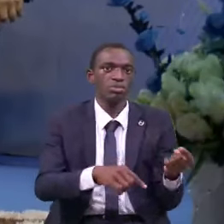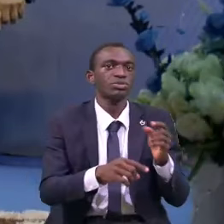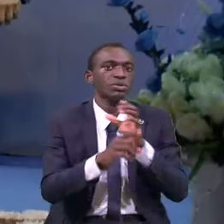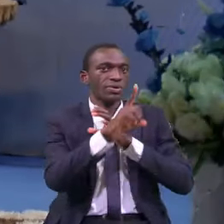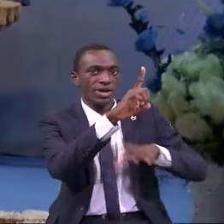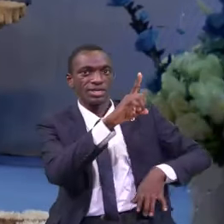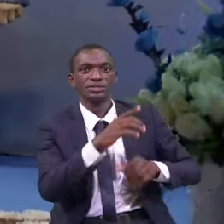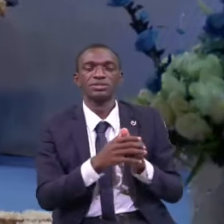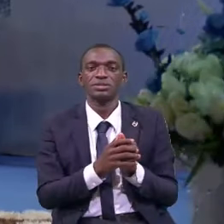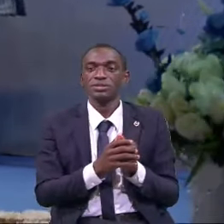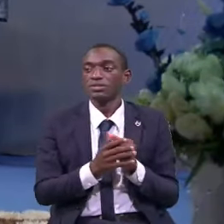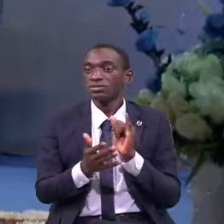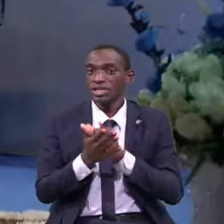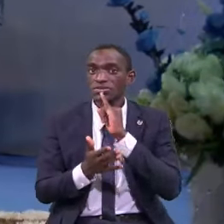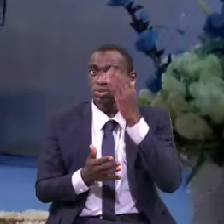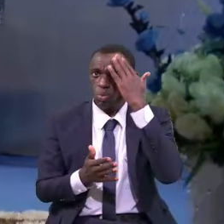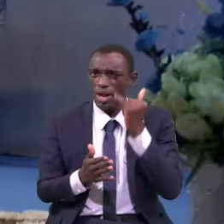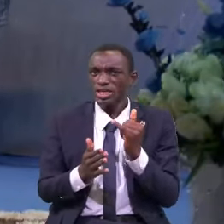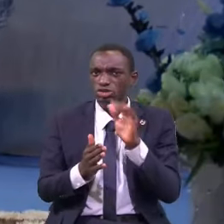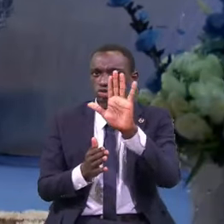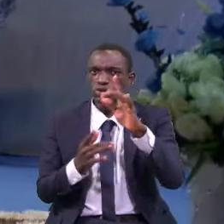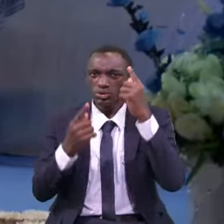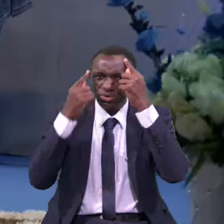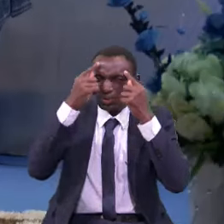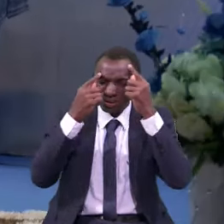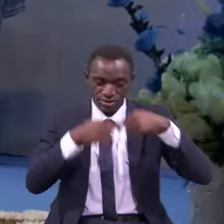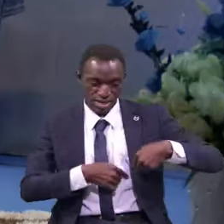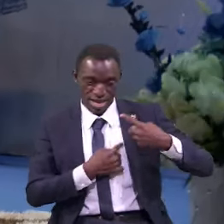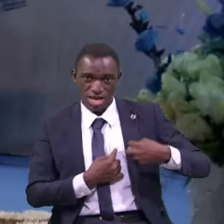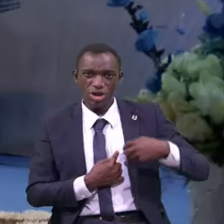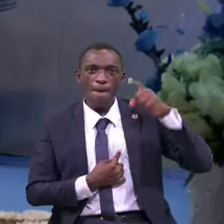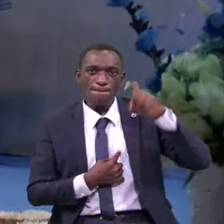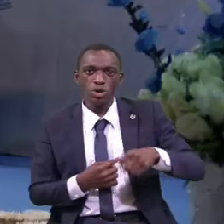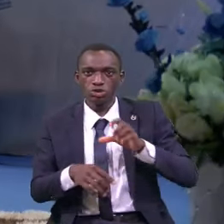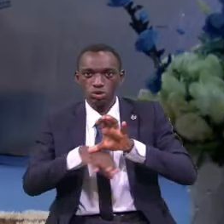That's why the thought of your heart must bring you to Christ tonight.